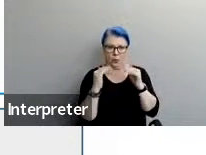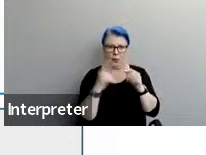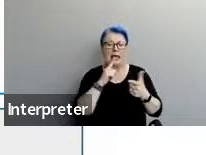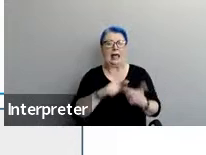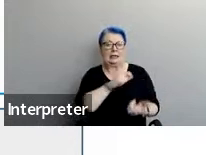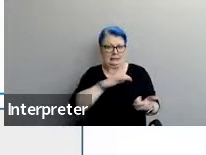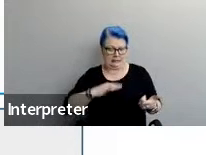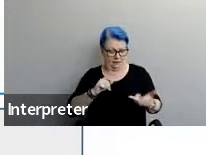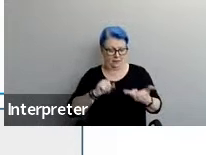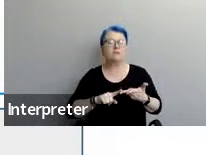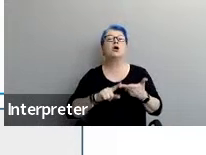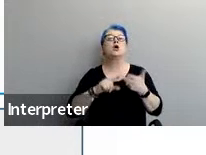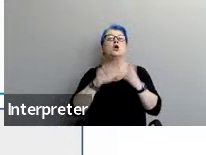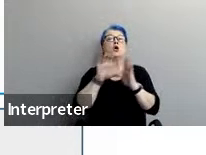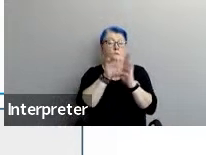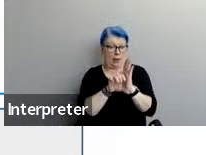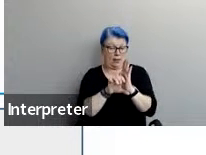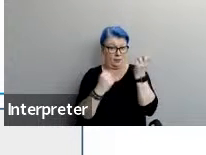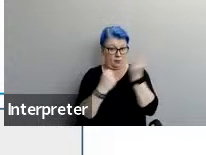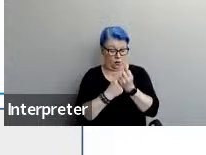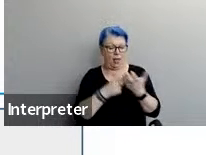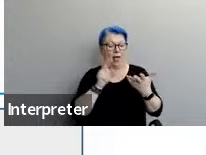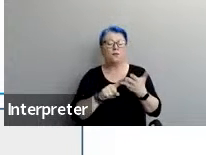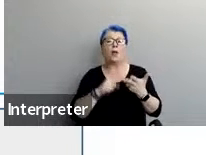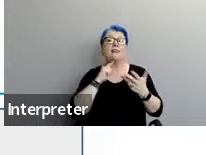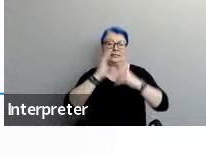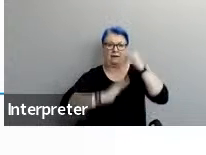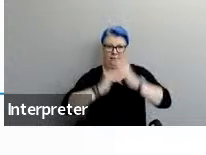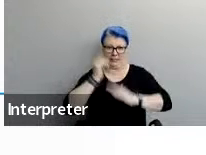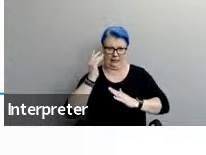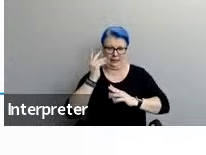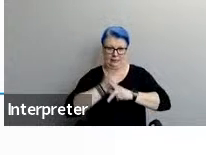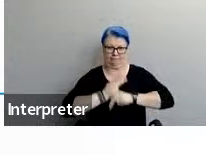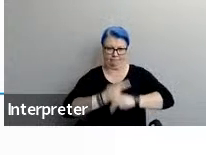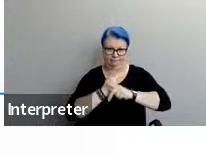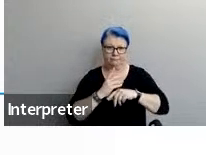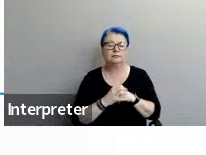one staffing, the third curricular support, and the fourth is facilities.